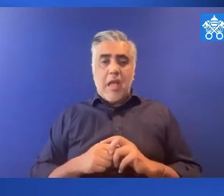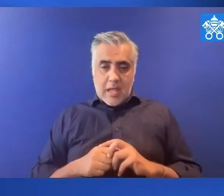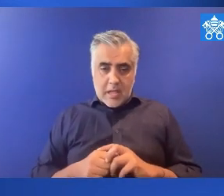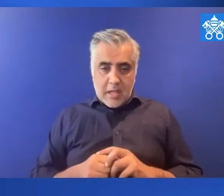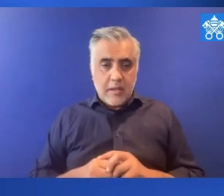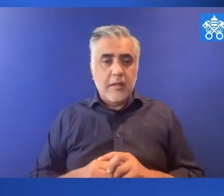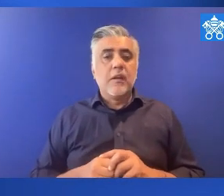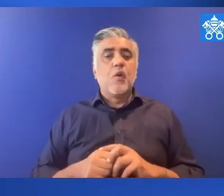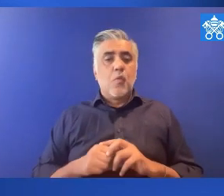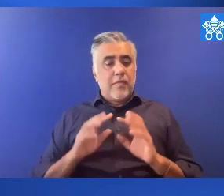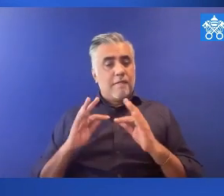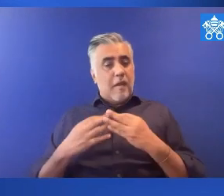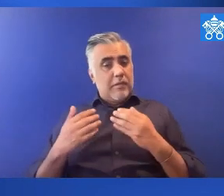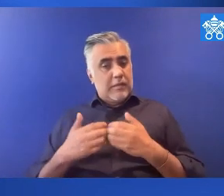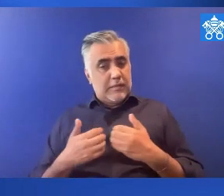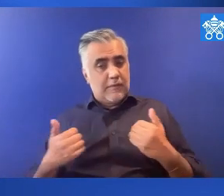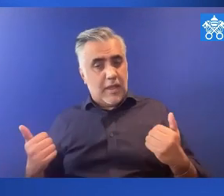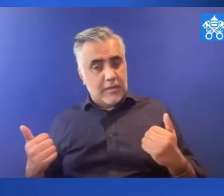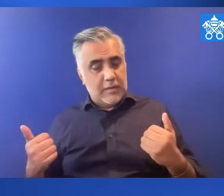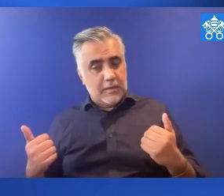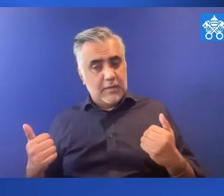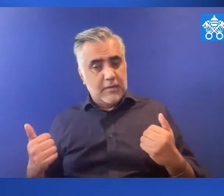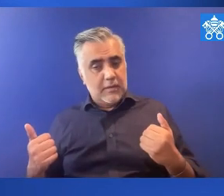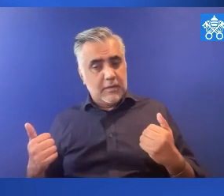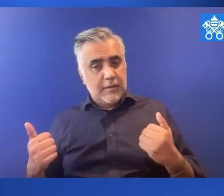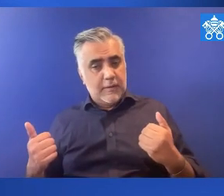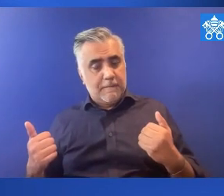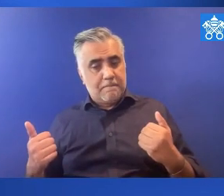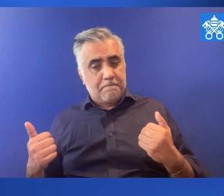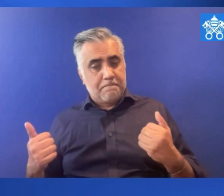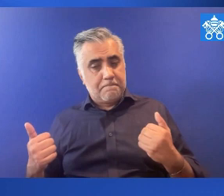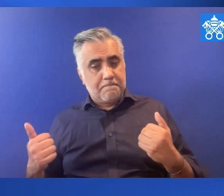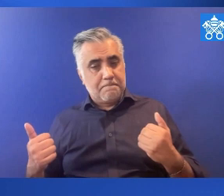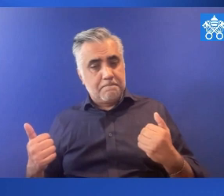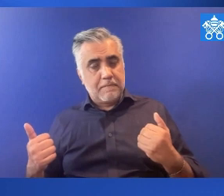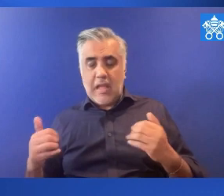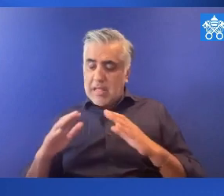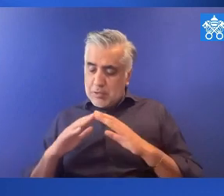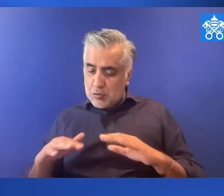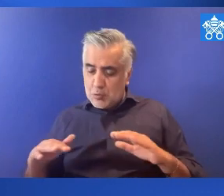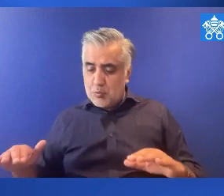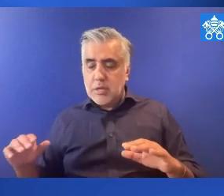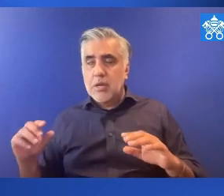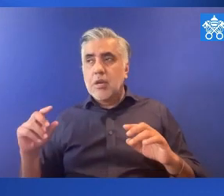from them. And when the family is divided,